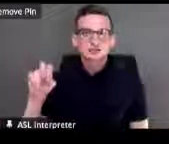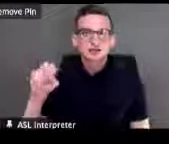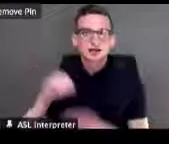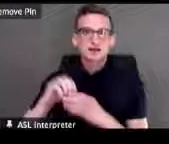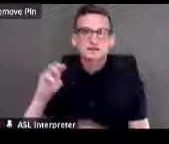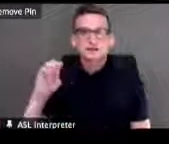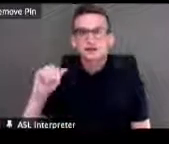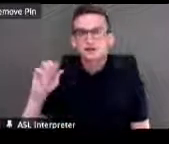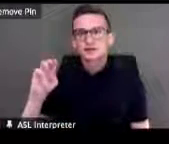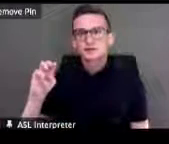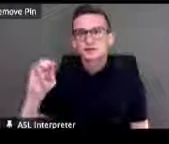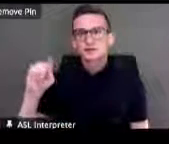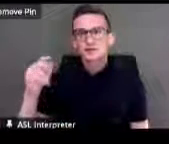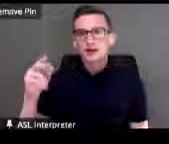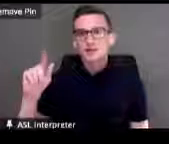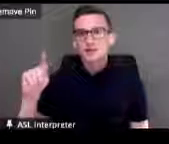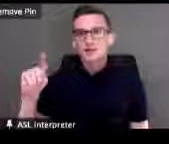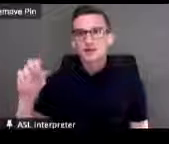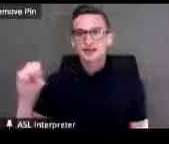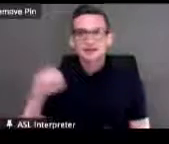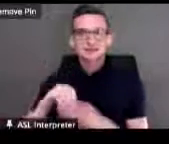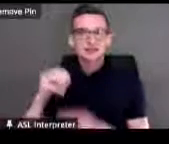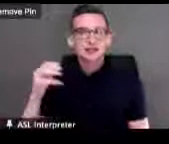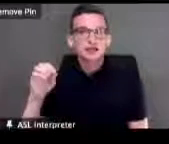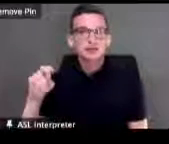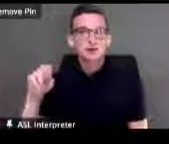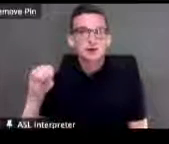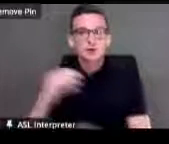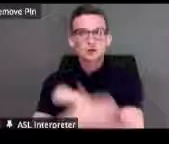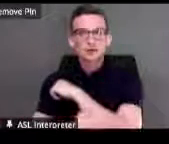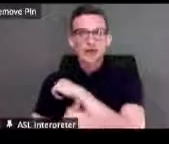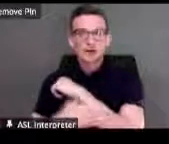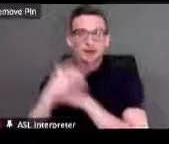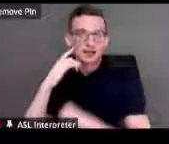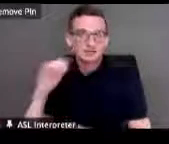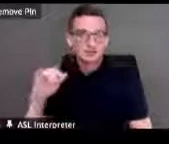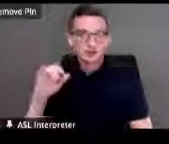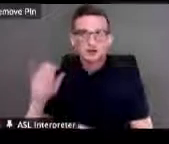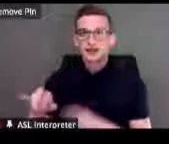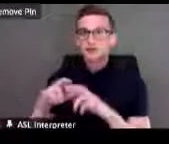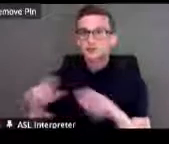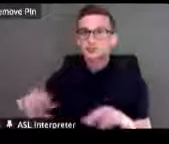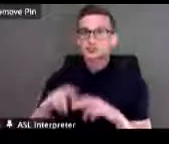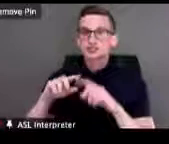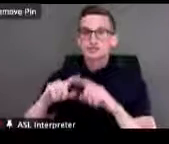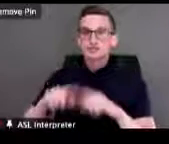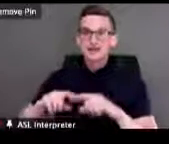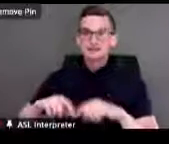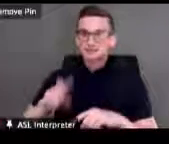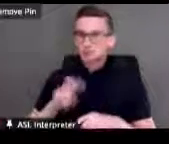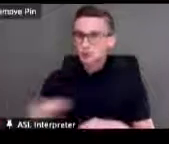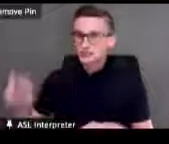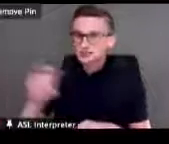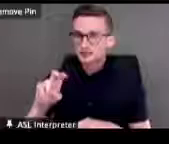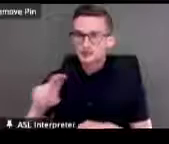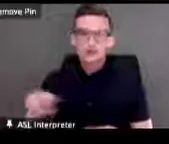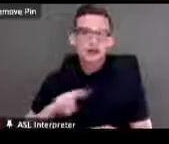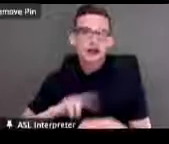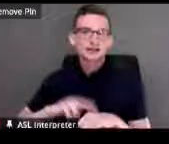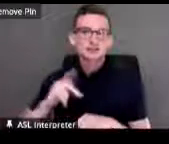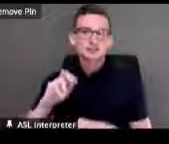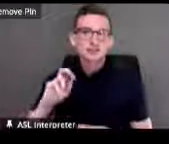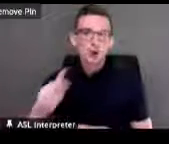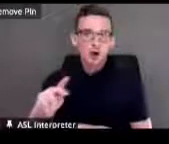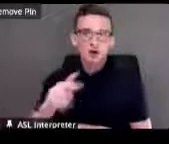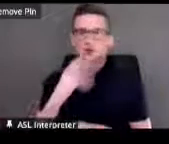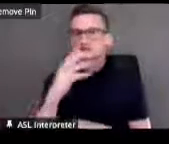County, California. This region depends on tourism. National parks and national forests draw folks from